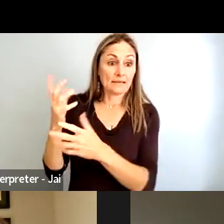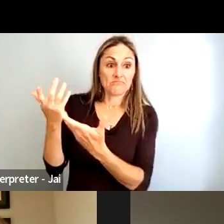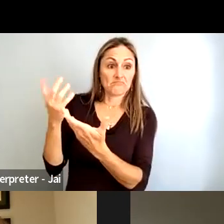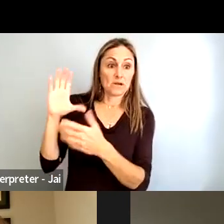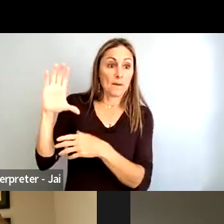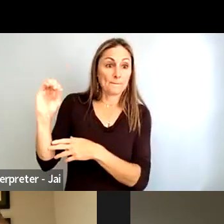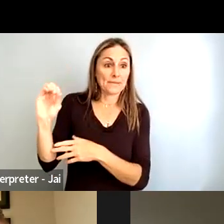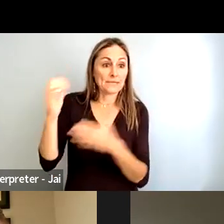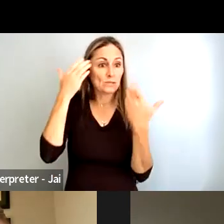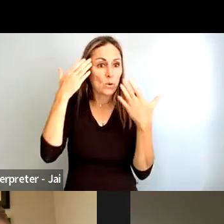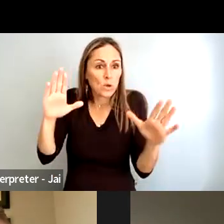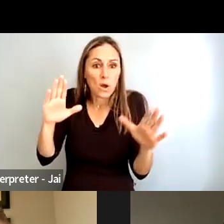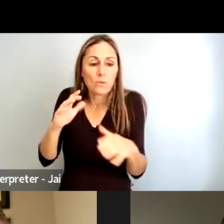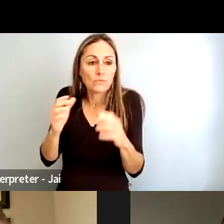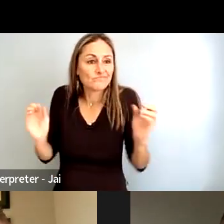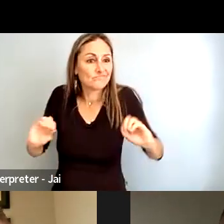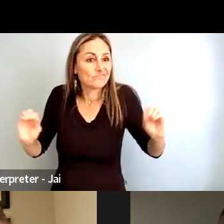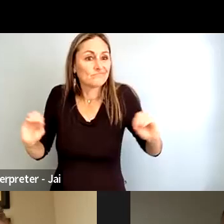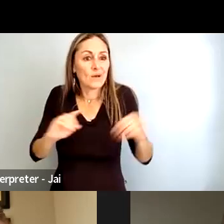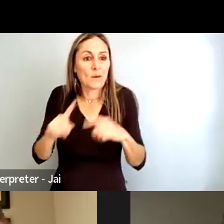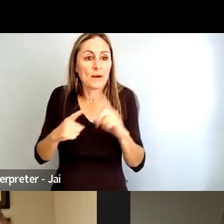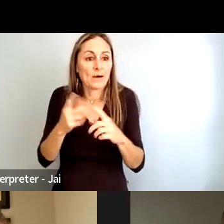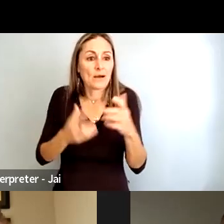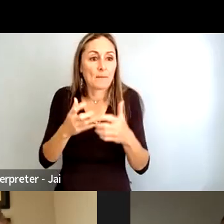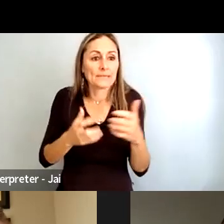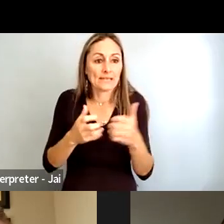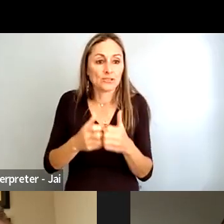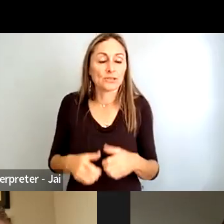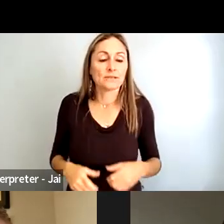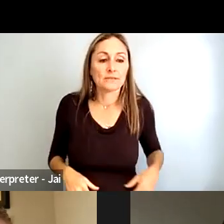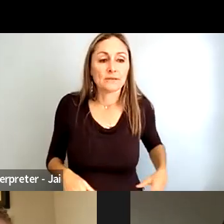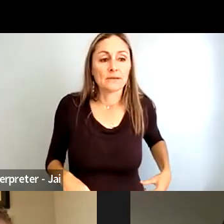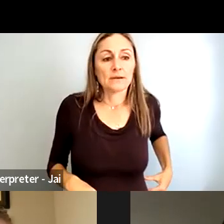about accommodations. Yeah.